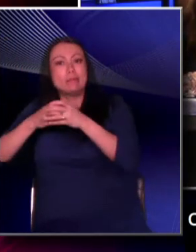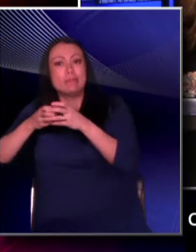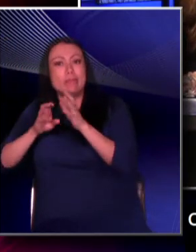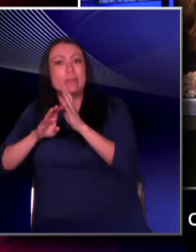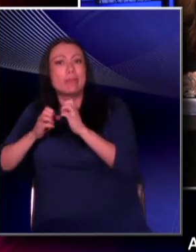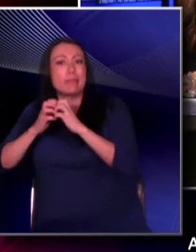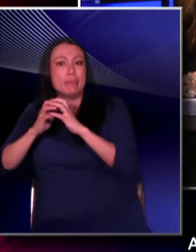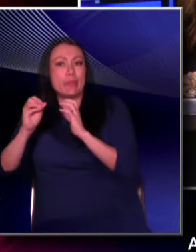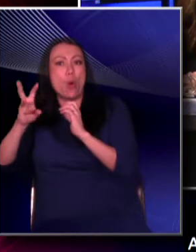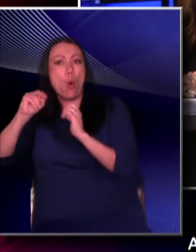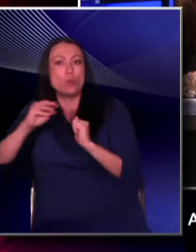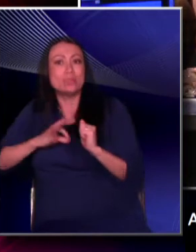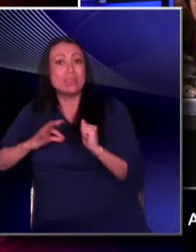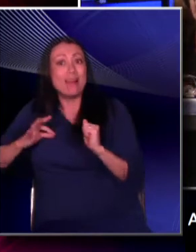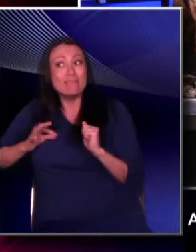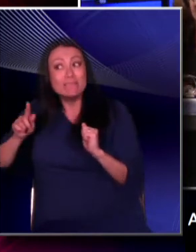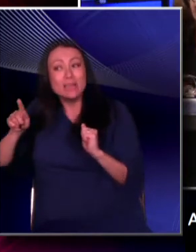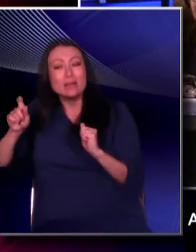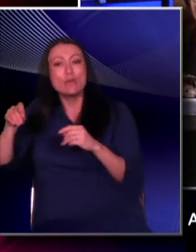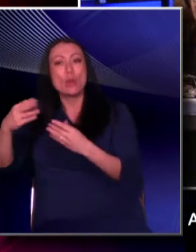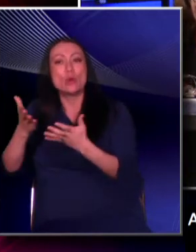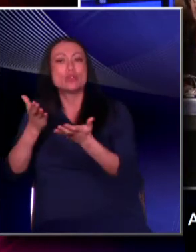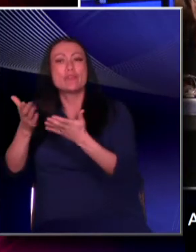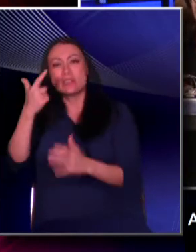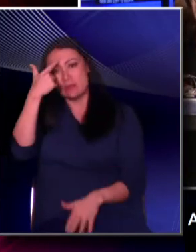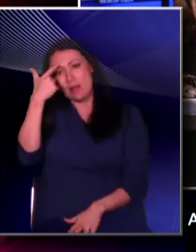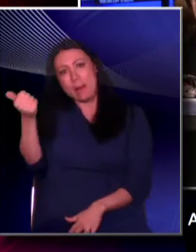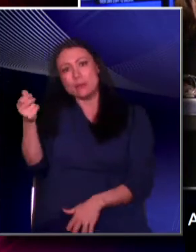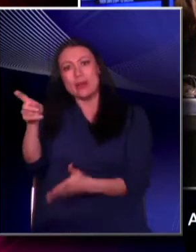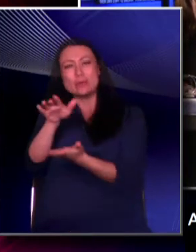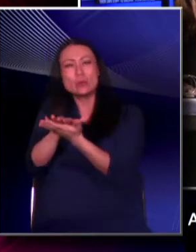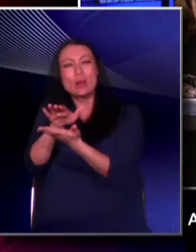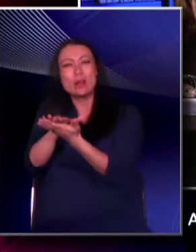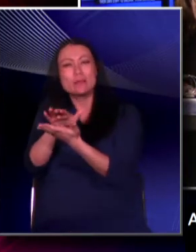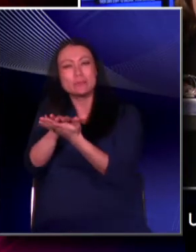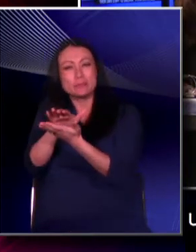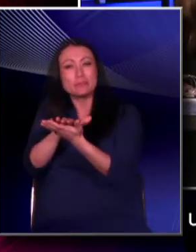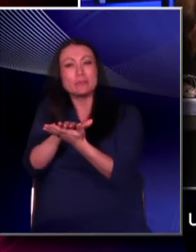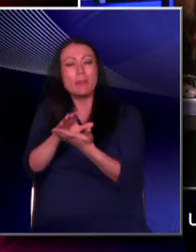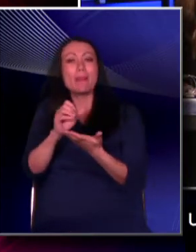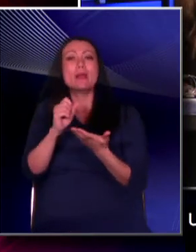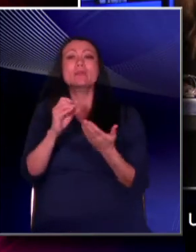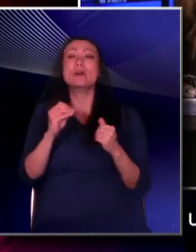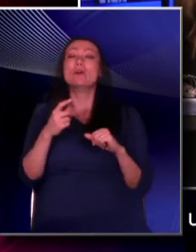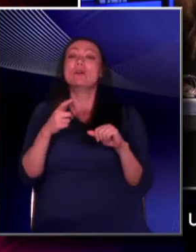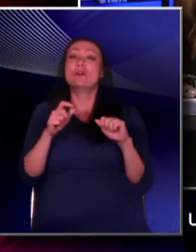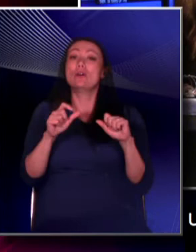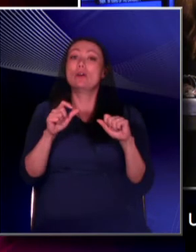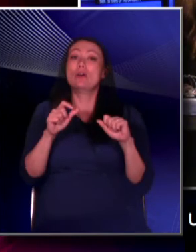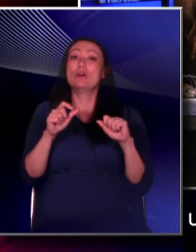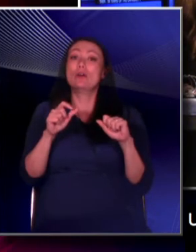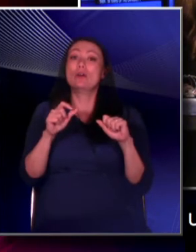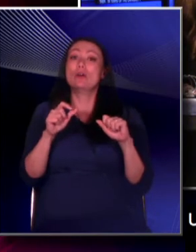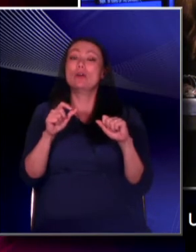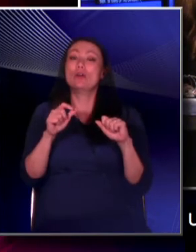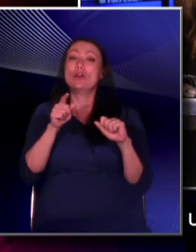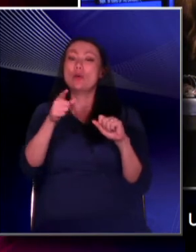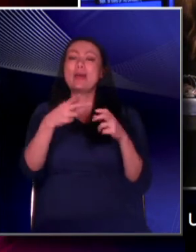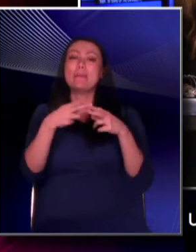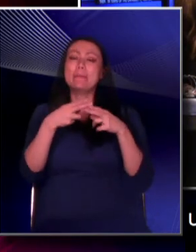own staff to deliver those services. It's up to them. In terms of the capability, you had